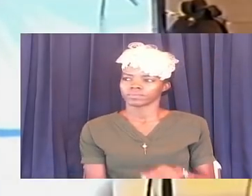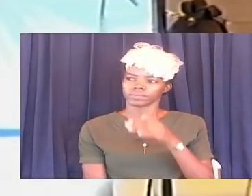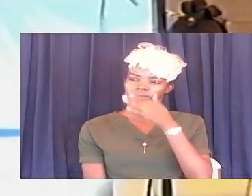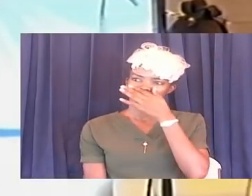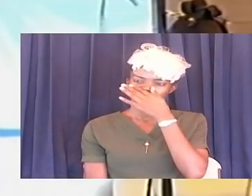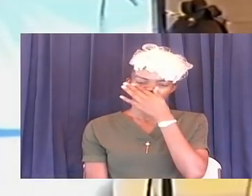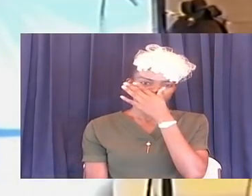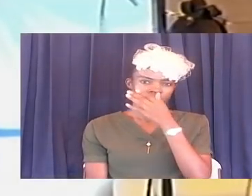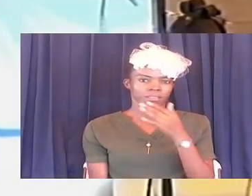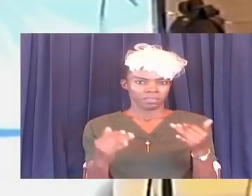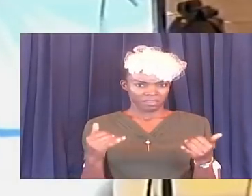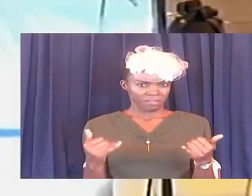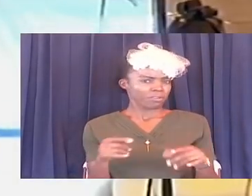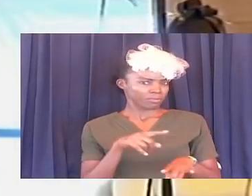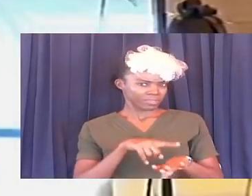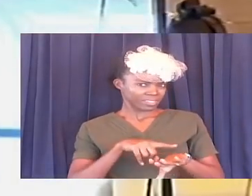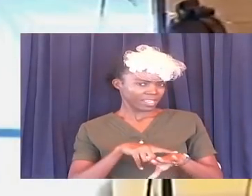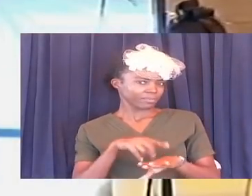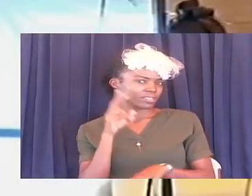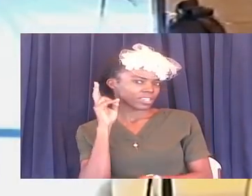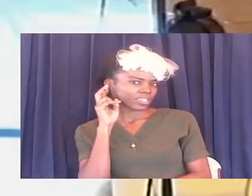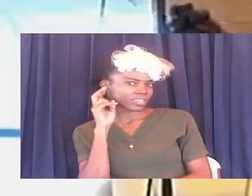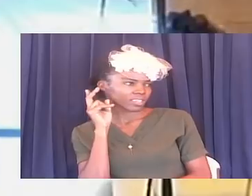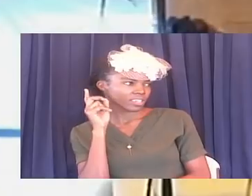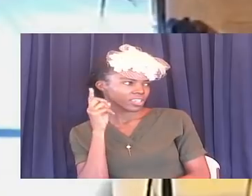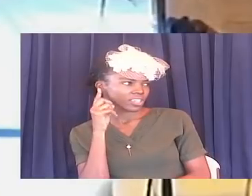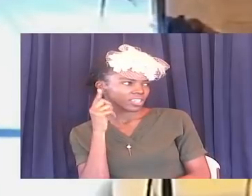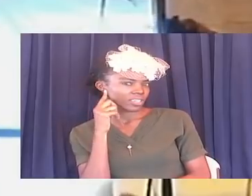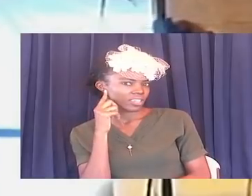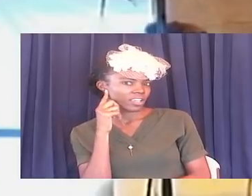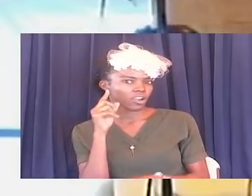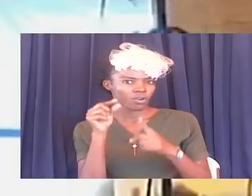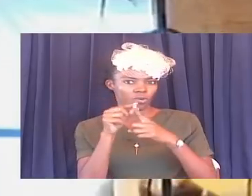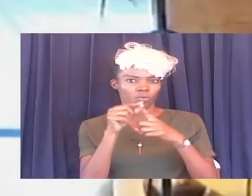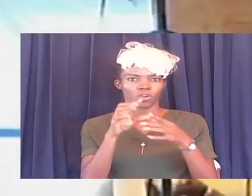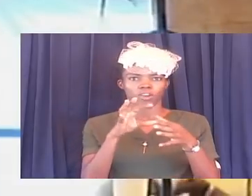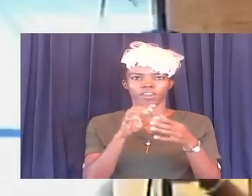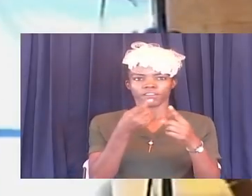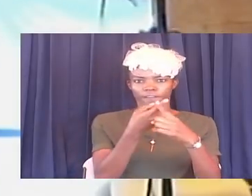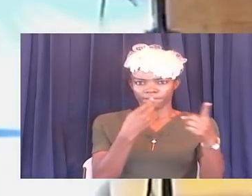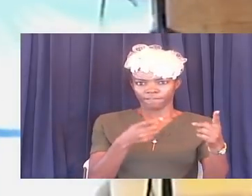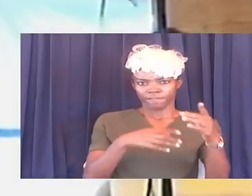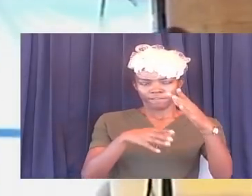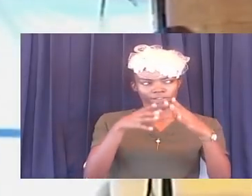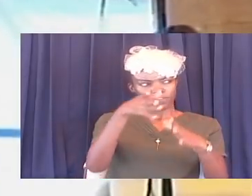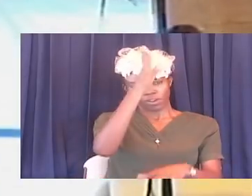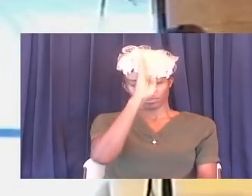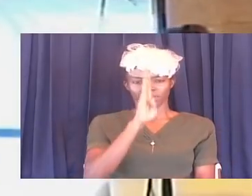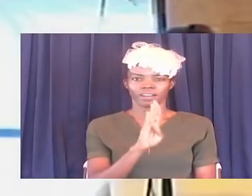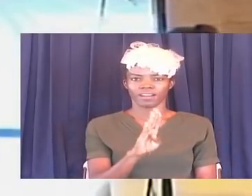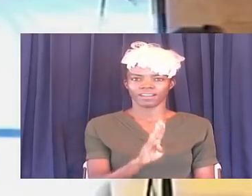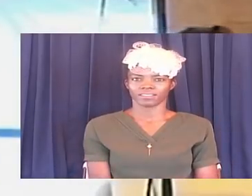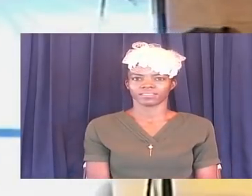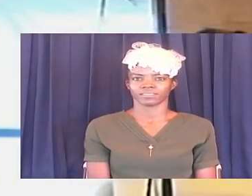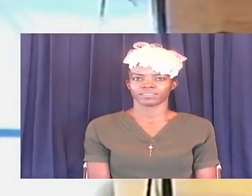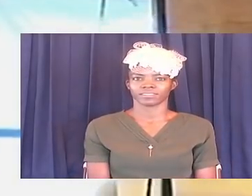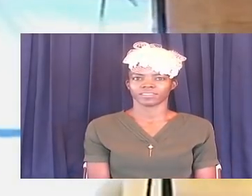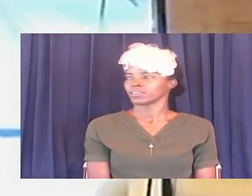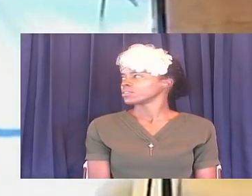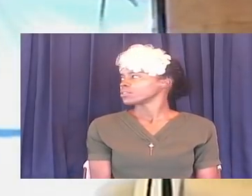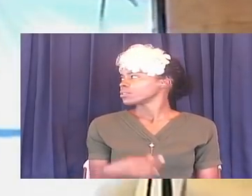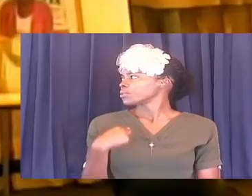You come stand to hear a word from the Lord. Amen. Everybody say word. And we have a young man who is coming to